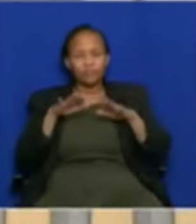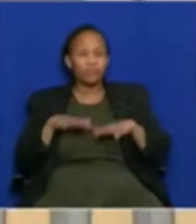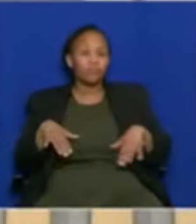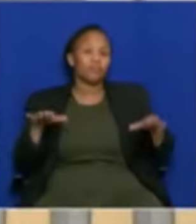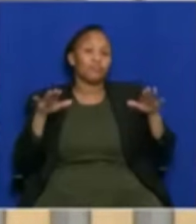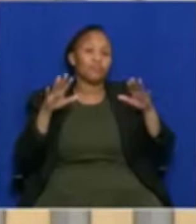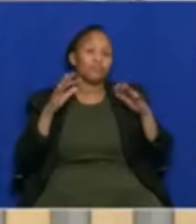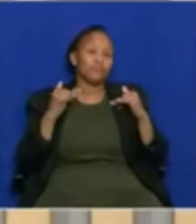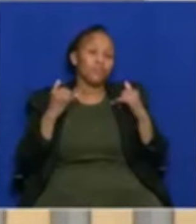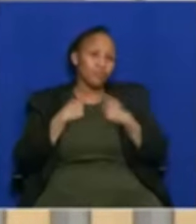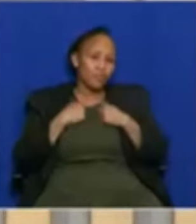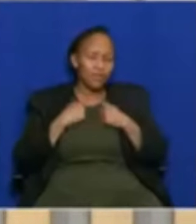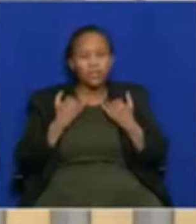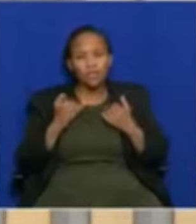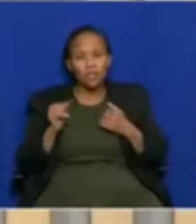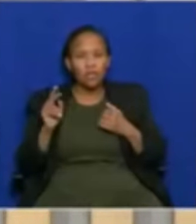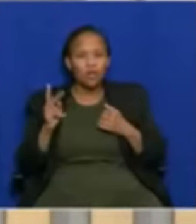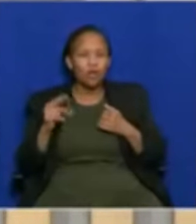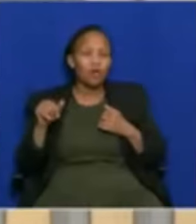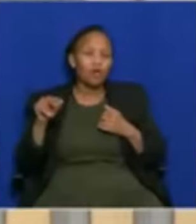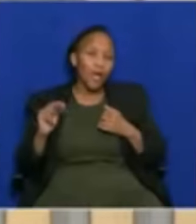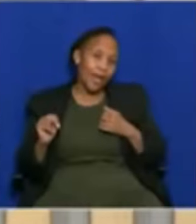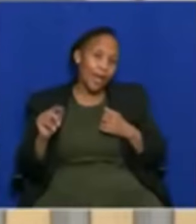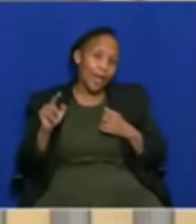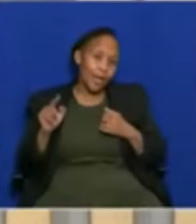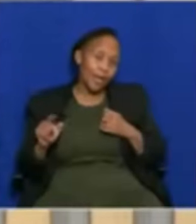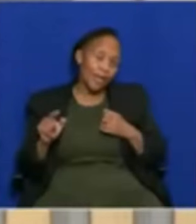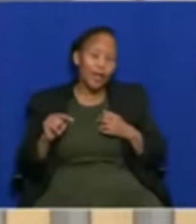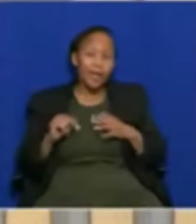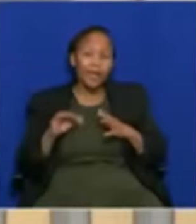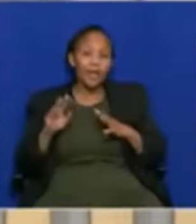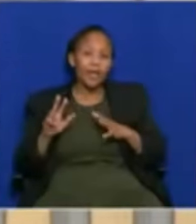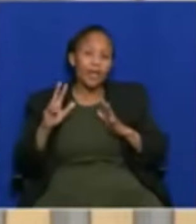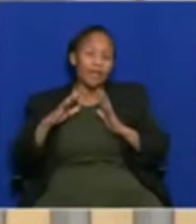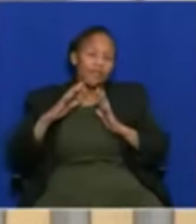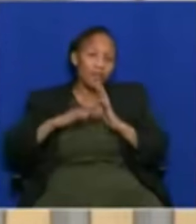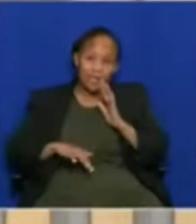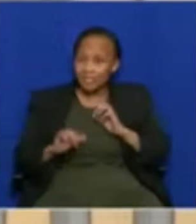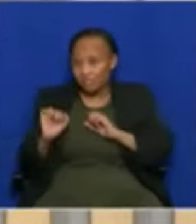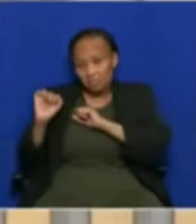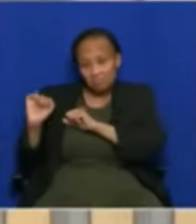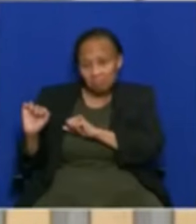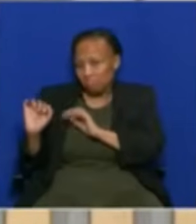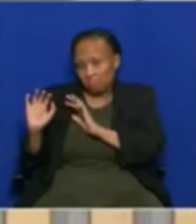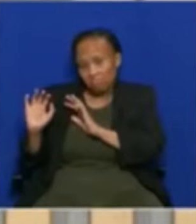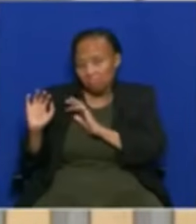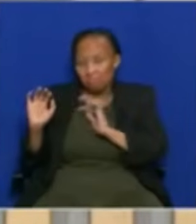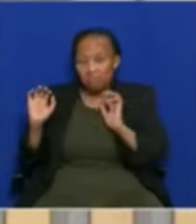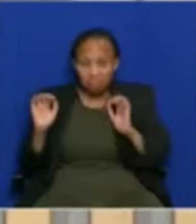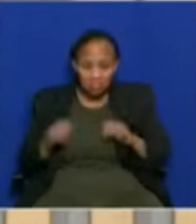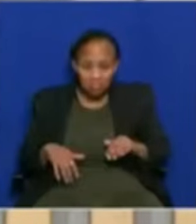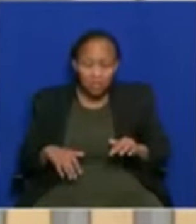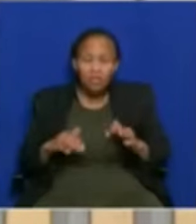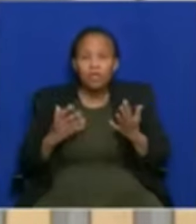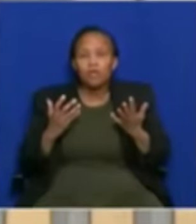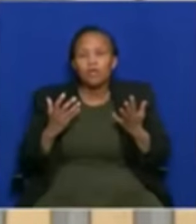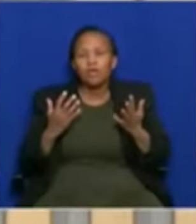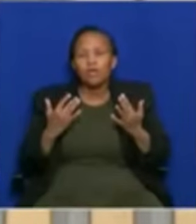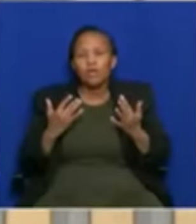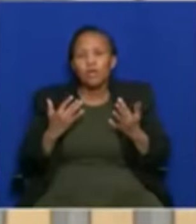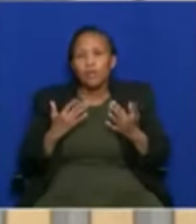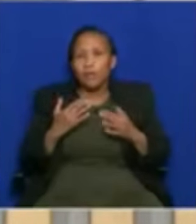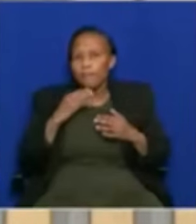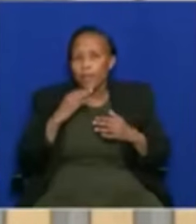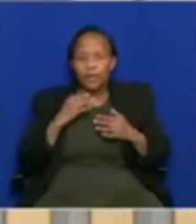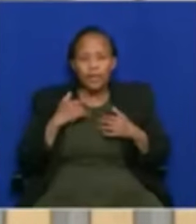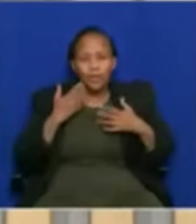and his affidavit, it's a flow from his. It's not that it's like I did not know about it and then now he's telling